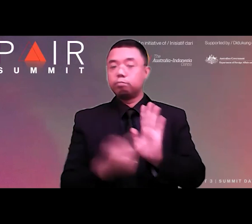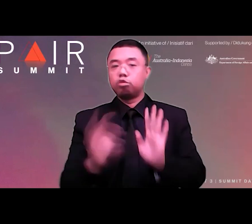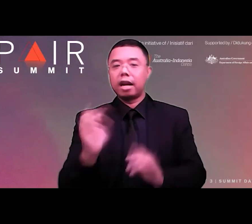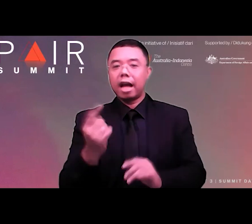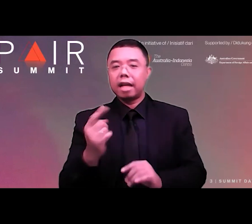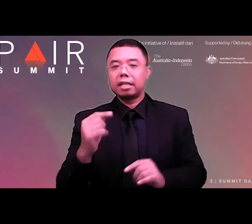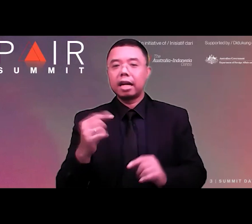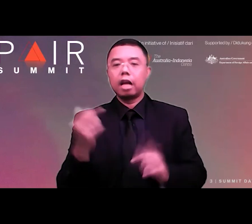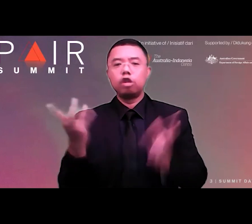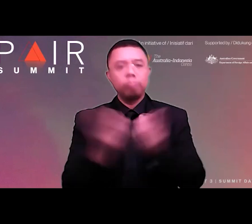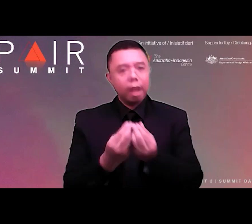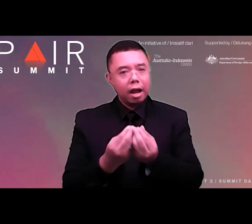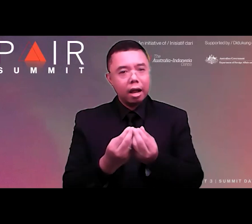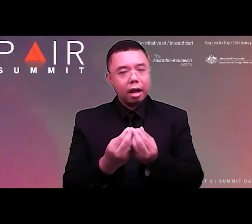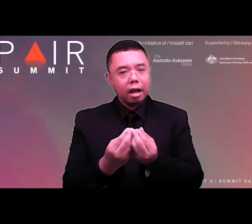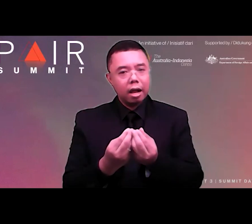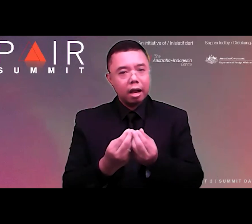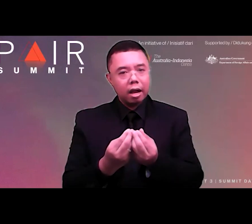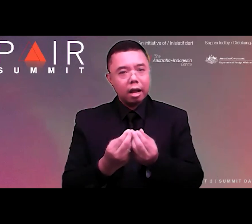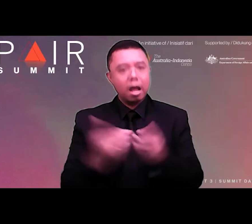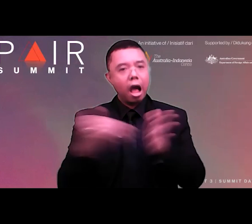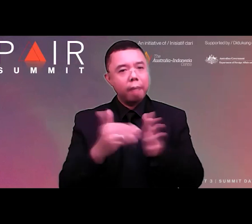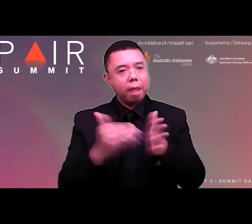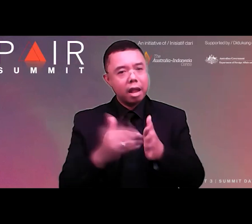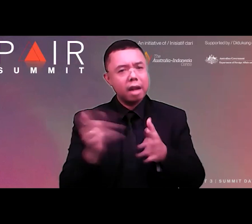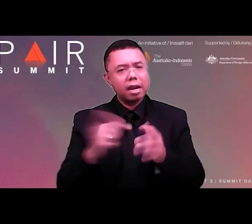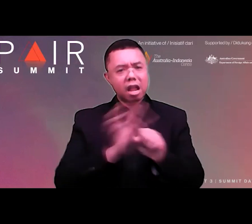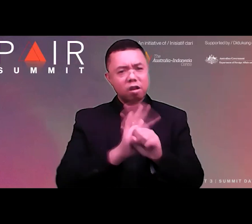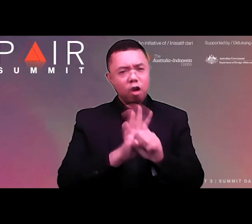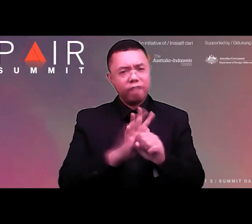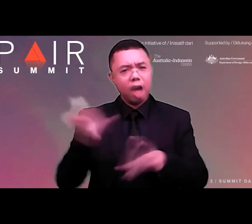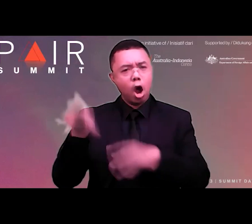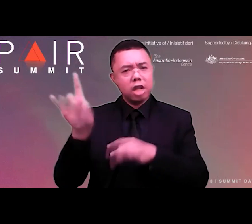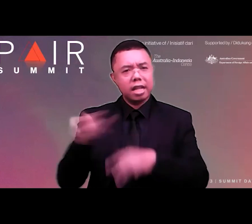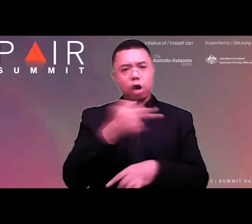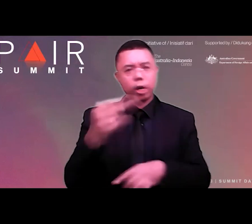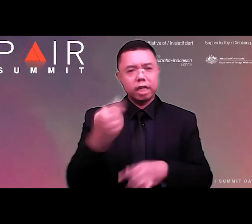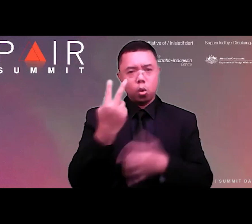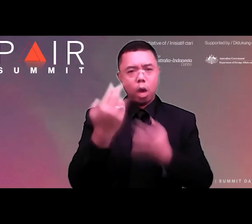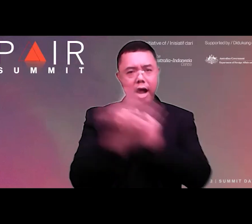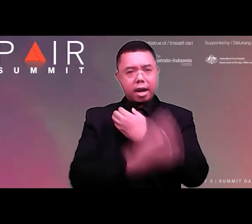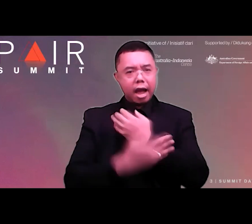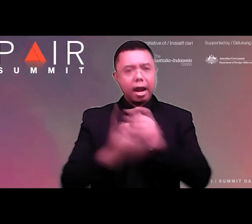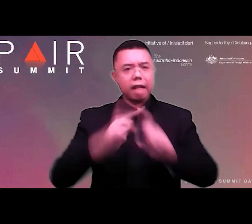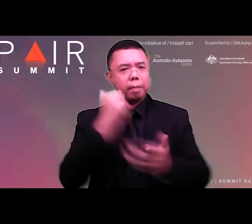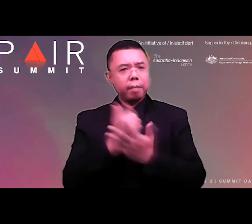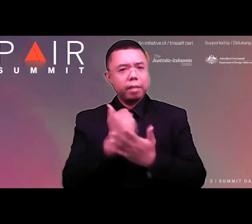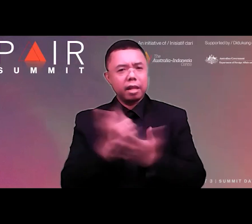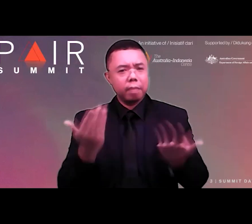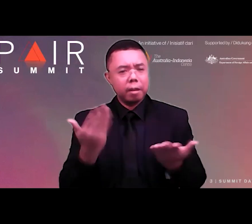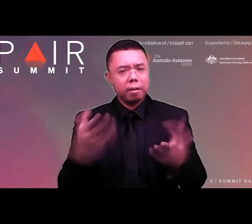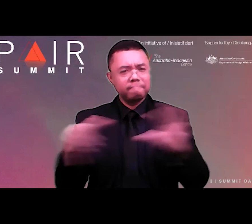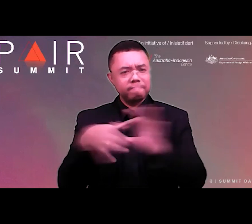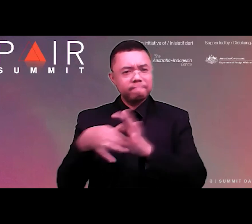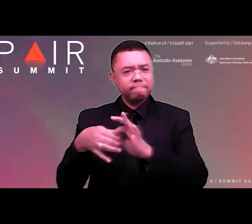has presented across Australia and Indonesia, but importantly, how central collaboration between our countries has been to the development of new